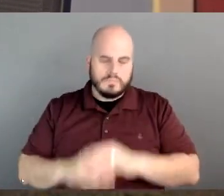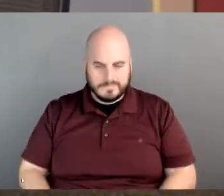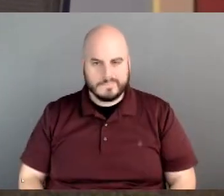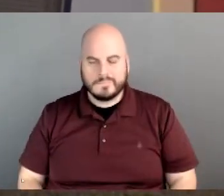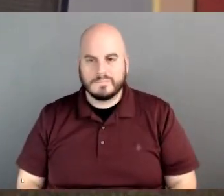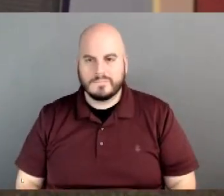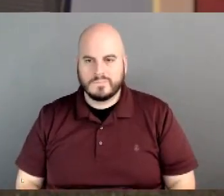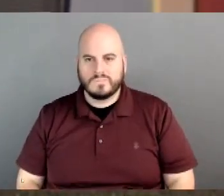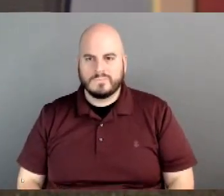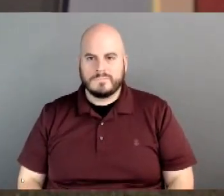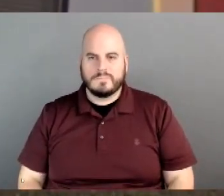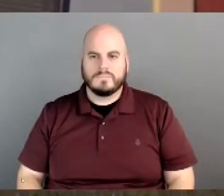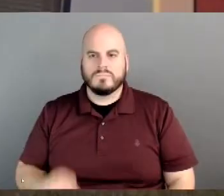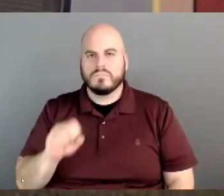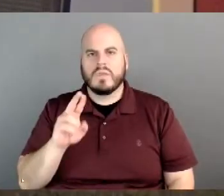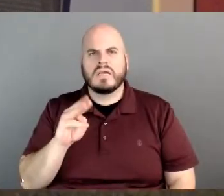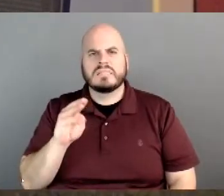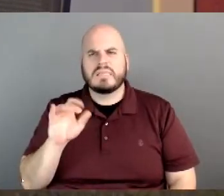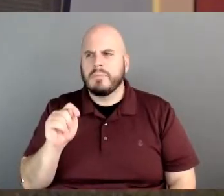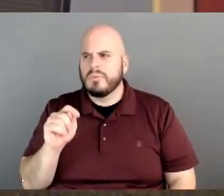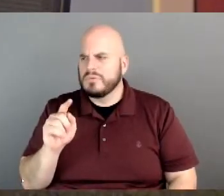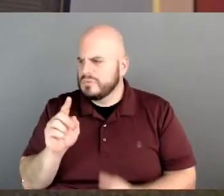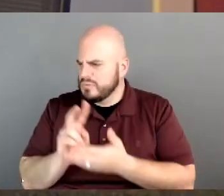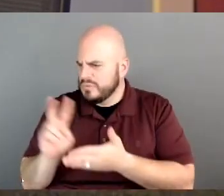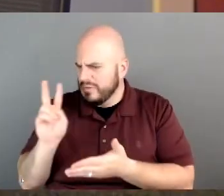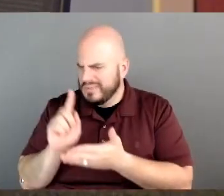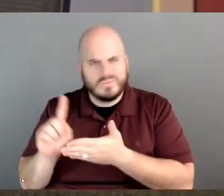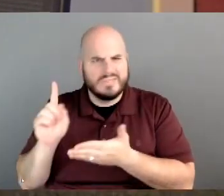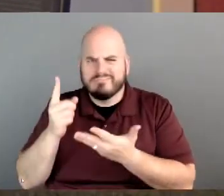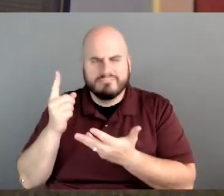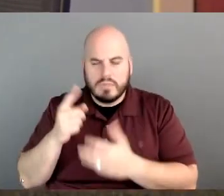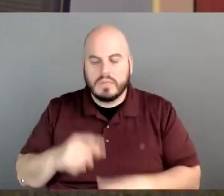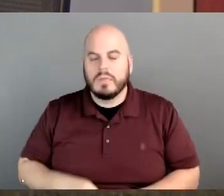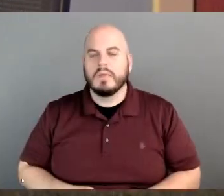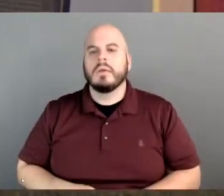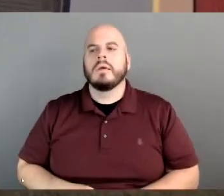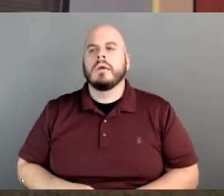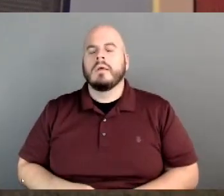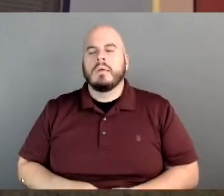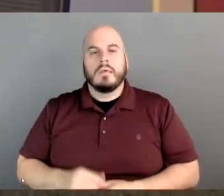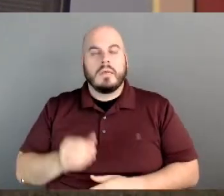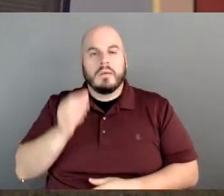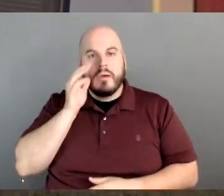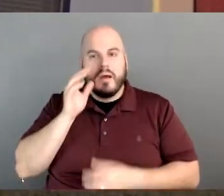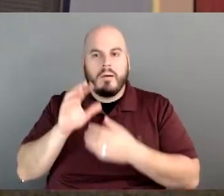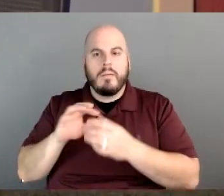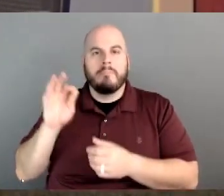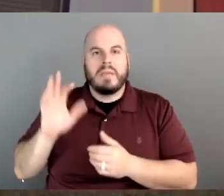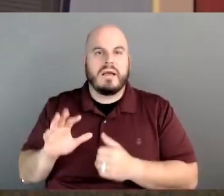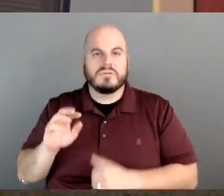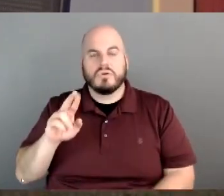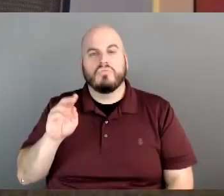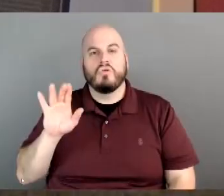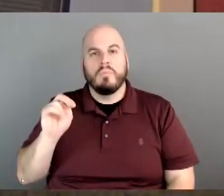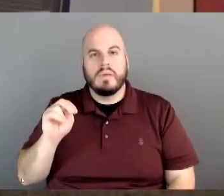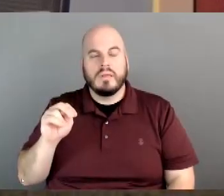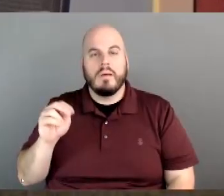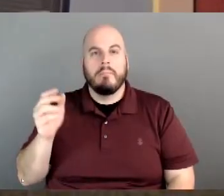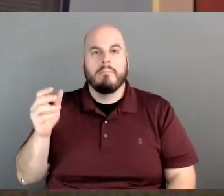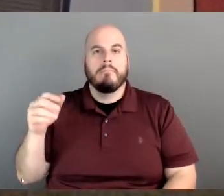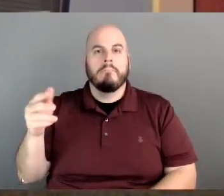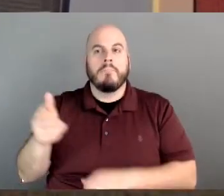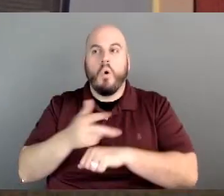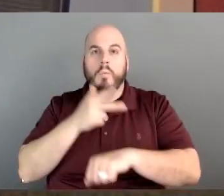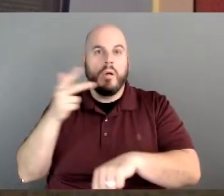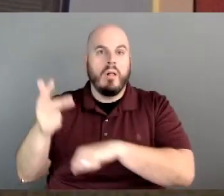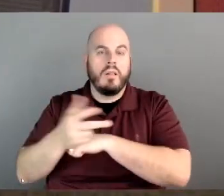The summit was, 2 weeks ago, last week? I don't know. But hearing about Pastor Ruben's mobile food pantry, I mean, the things that can happen and that can